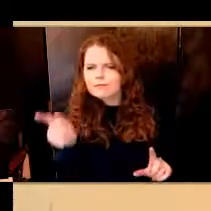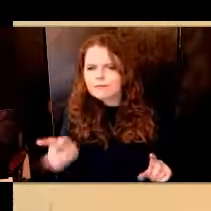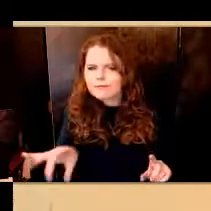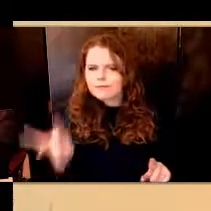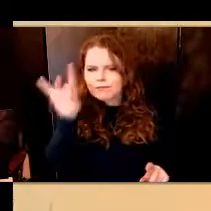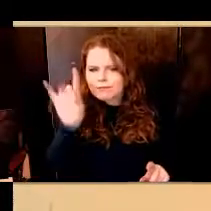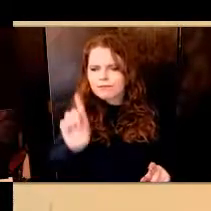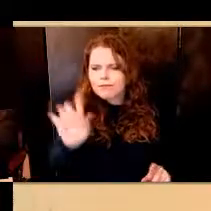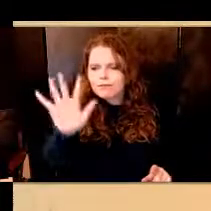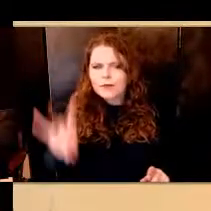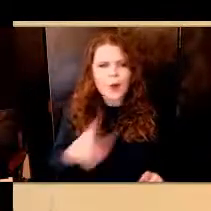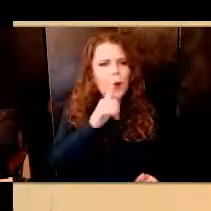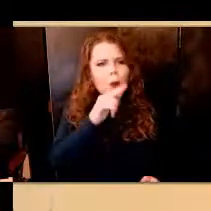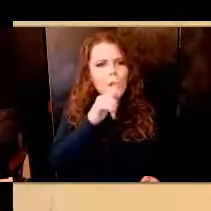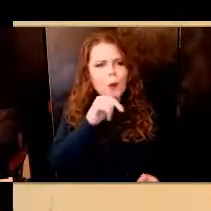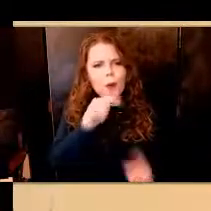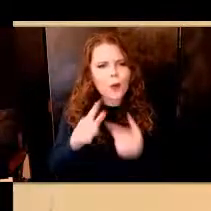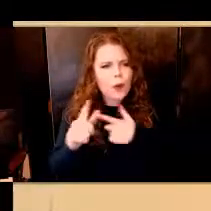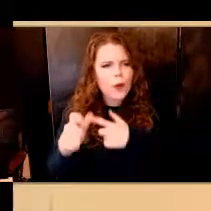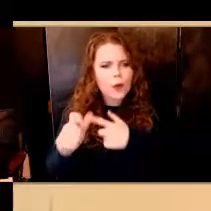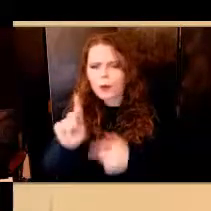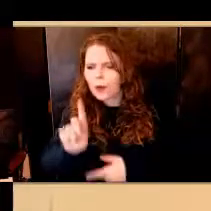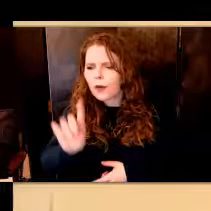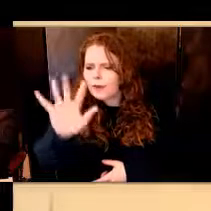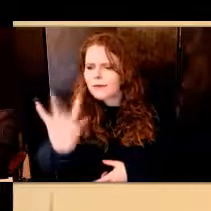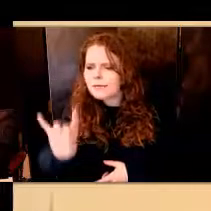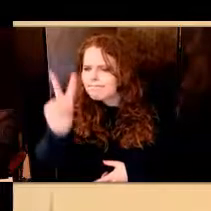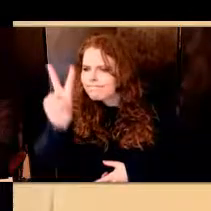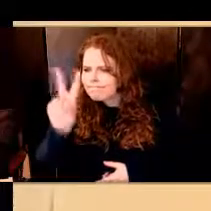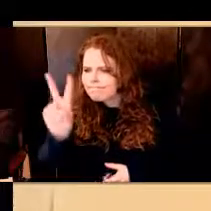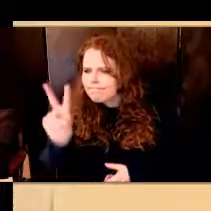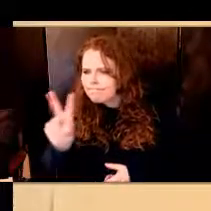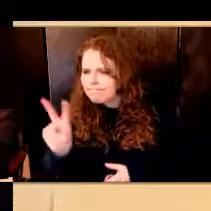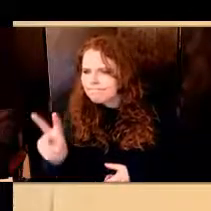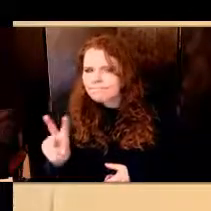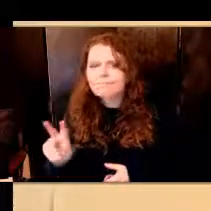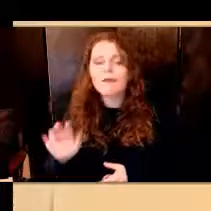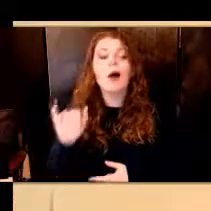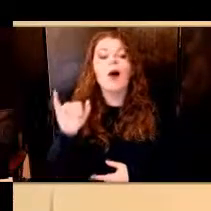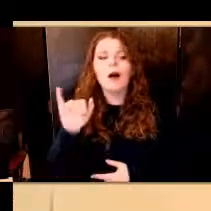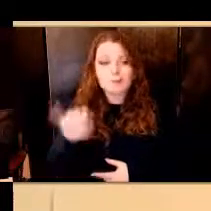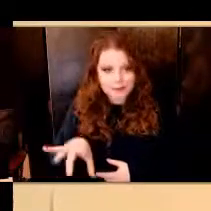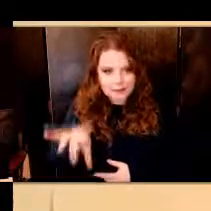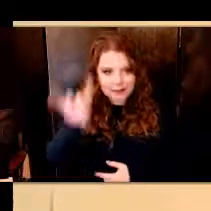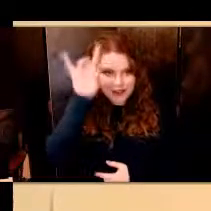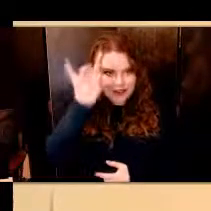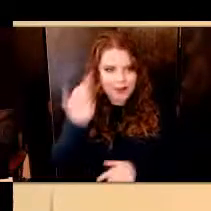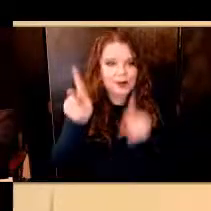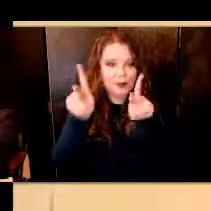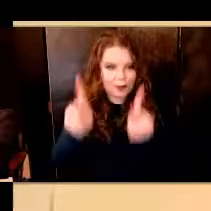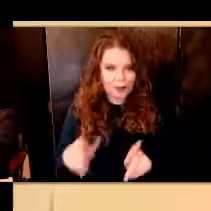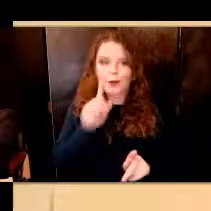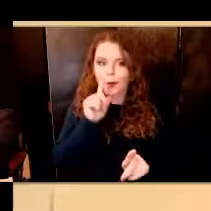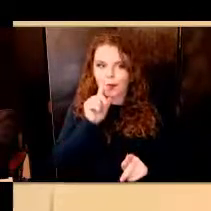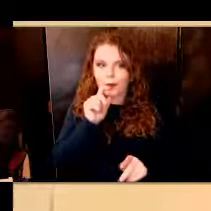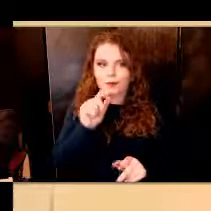see, like, hey, did anybody run 1 5/8 miles? As I'm looking through my data, I do see somebody that's ran 1